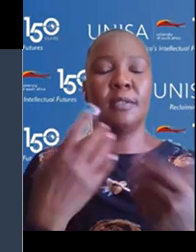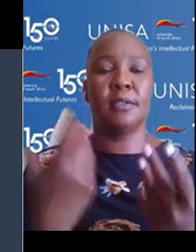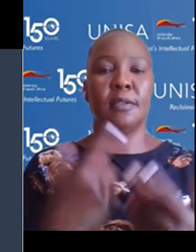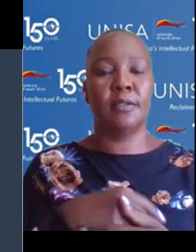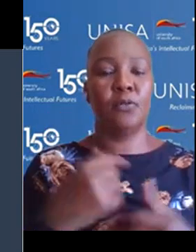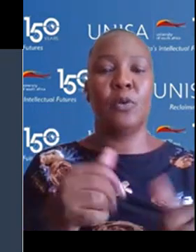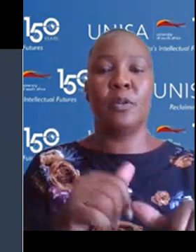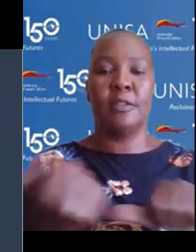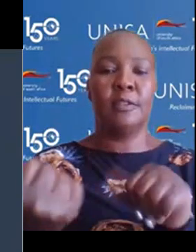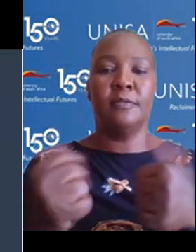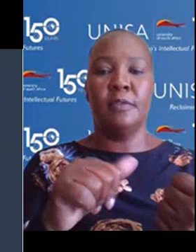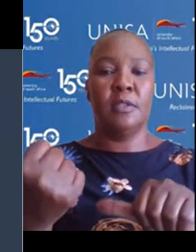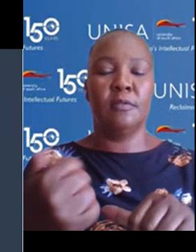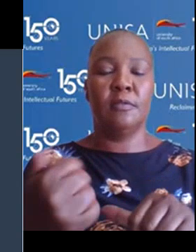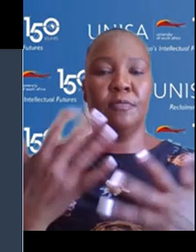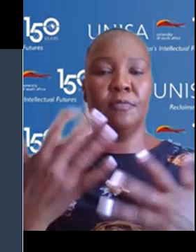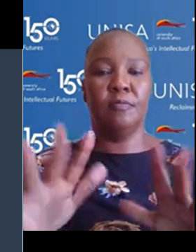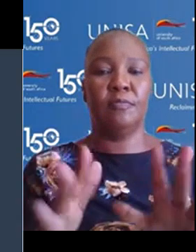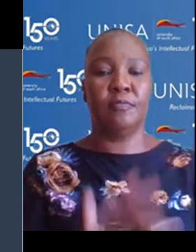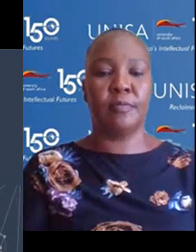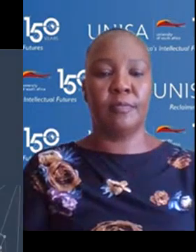activated.